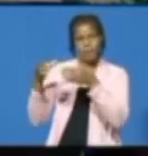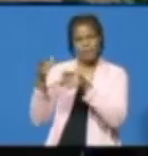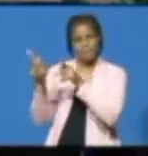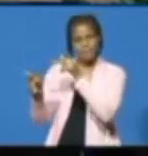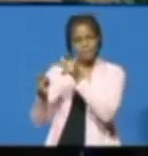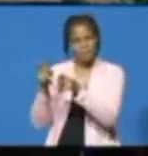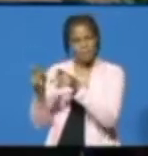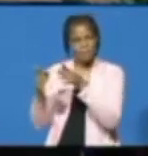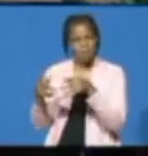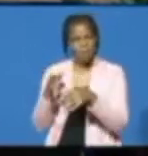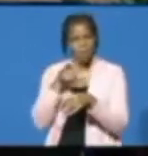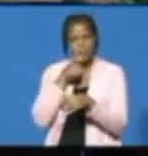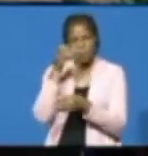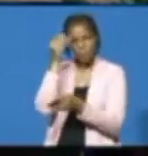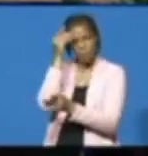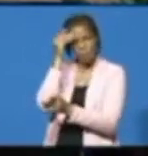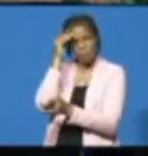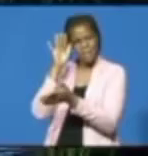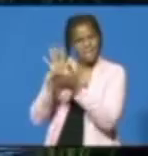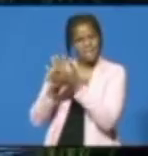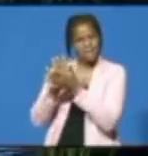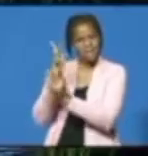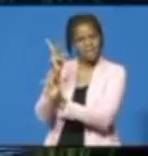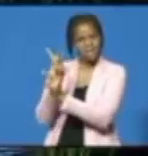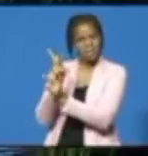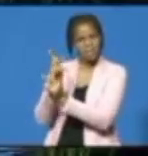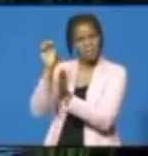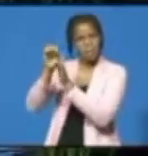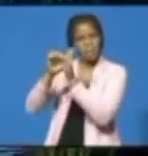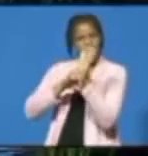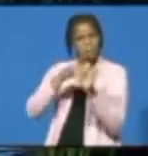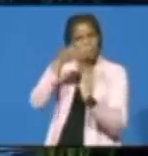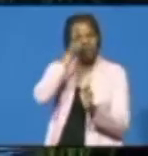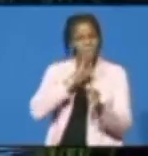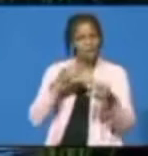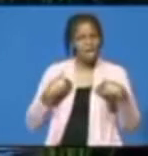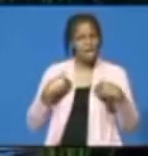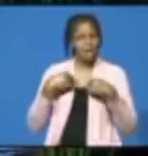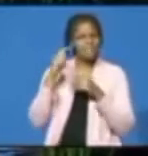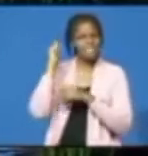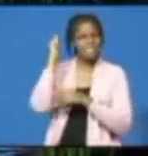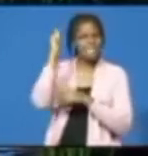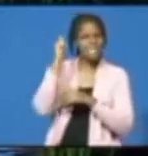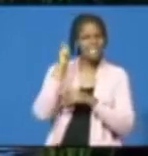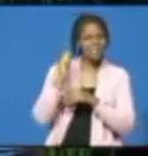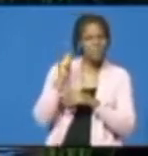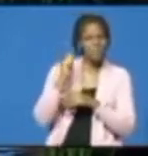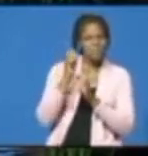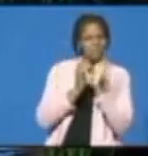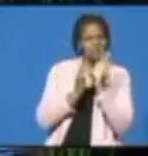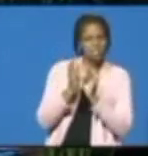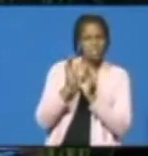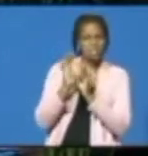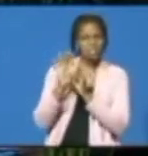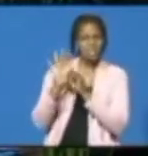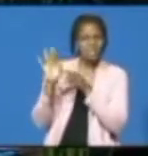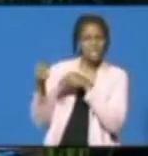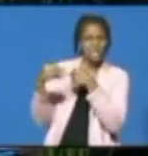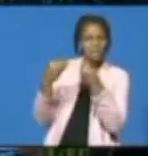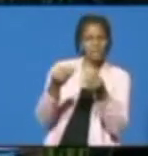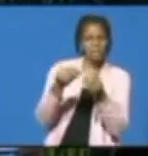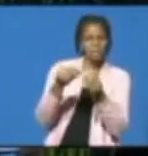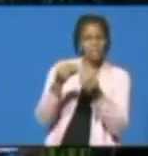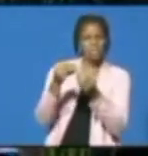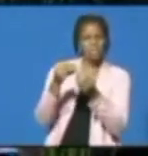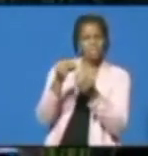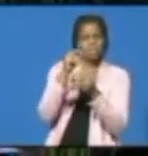who keep the commandments of God and who have the testimony of Jesus. Put the salt of